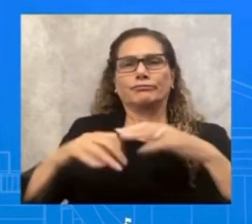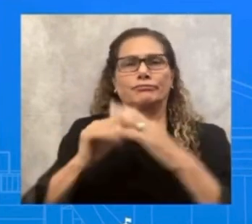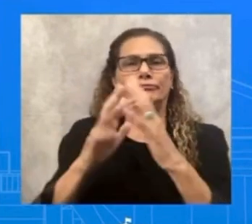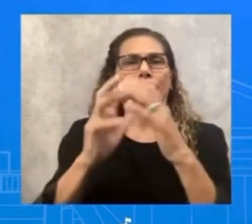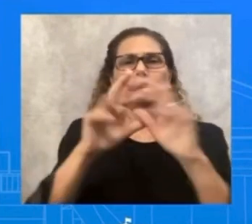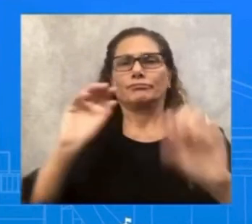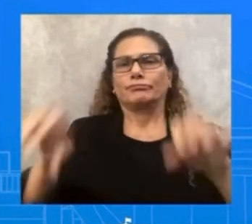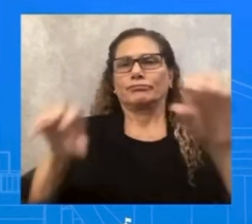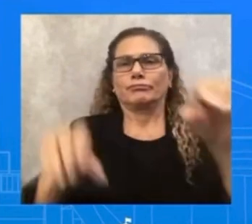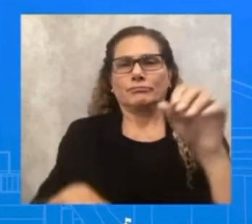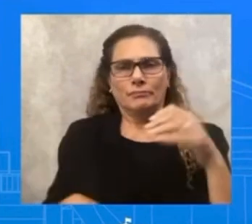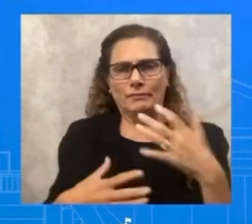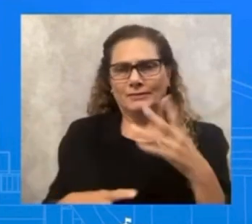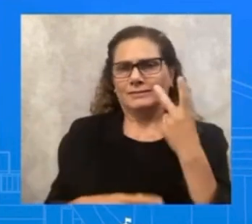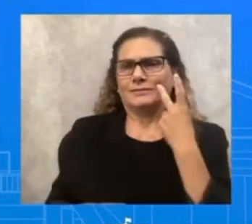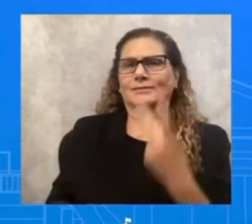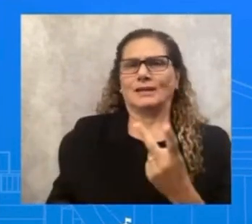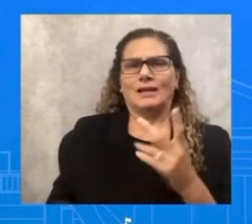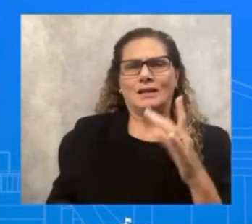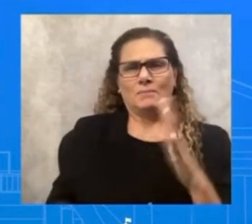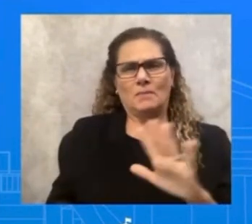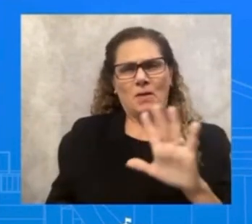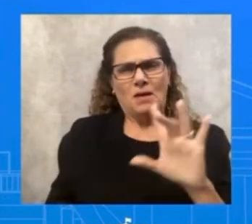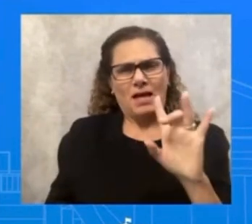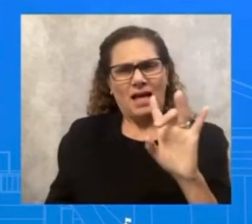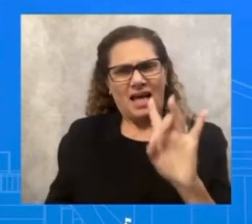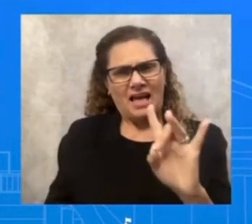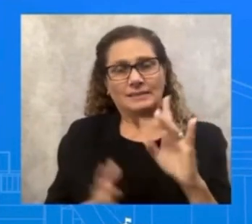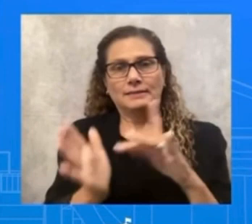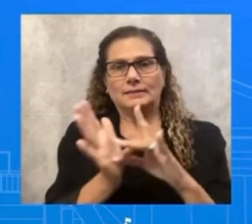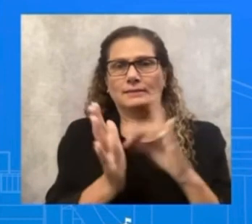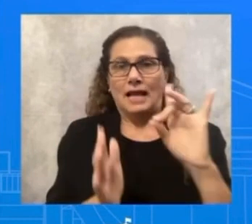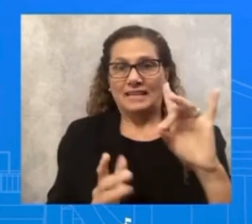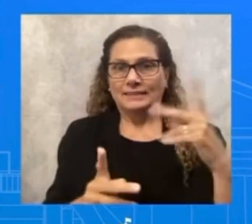just between now and next year from the beginning of the administration.